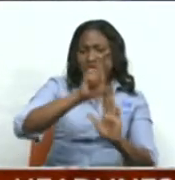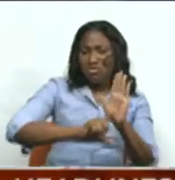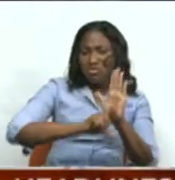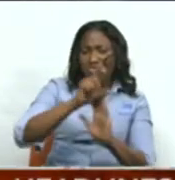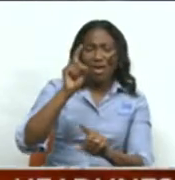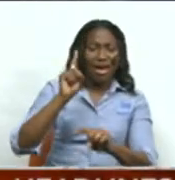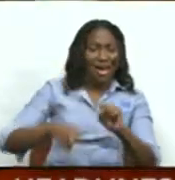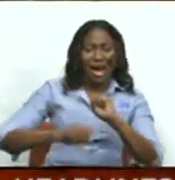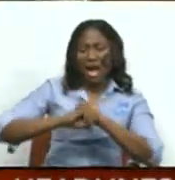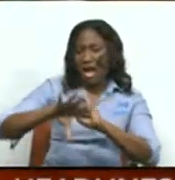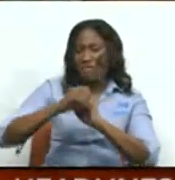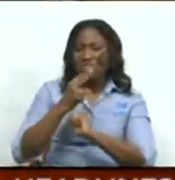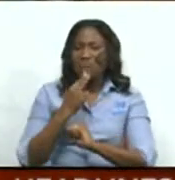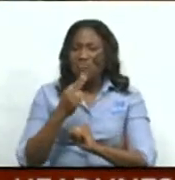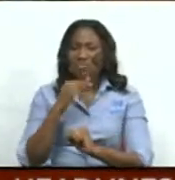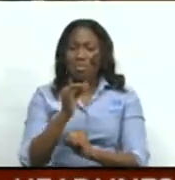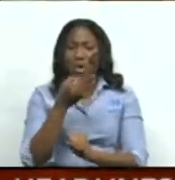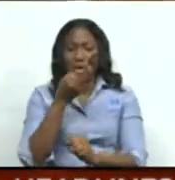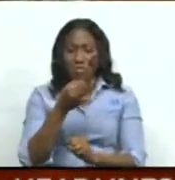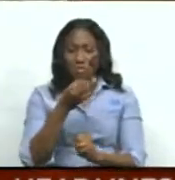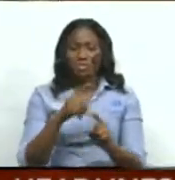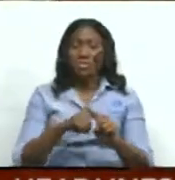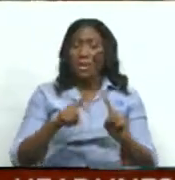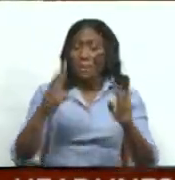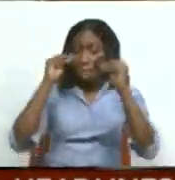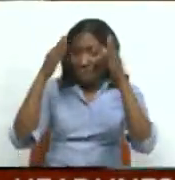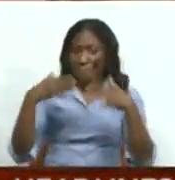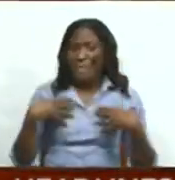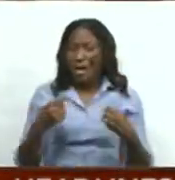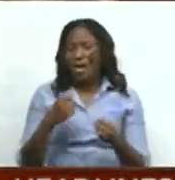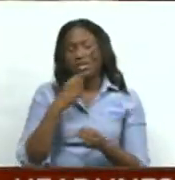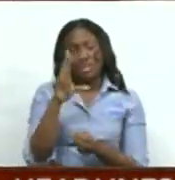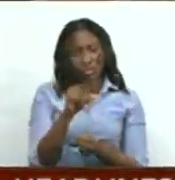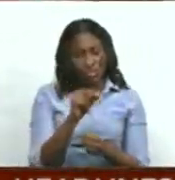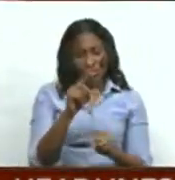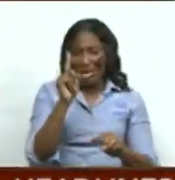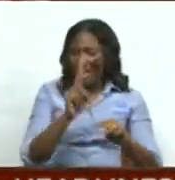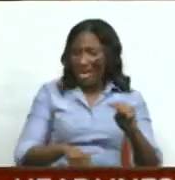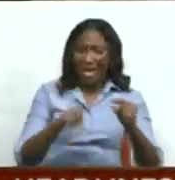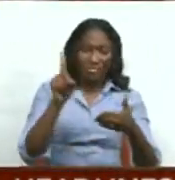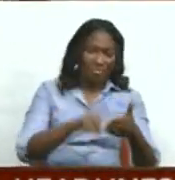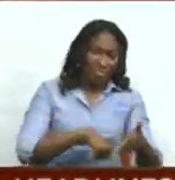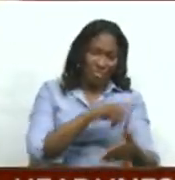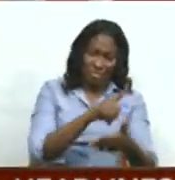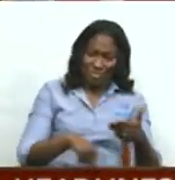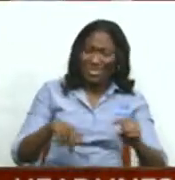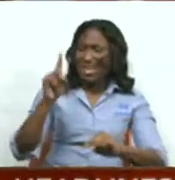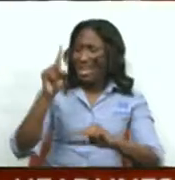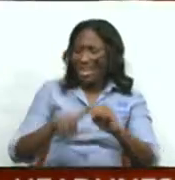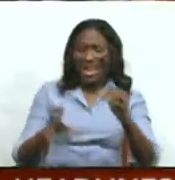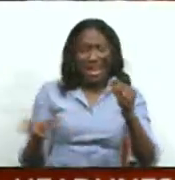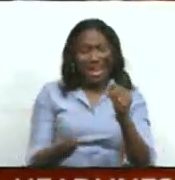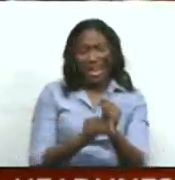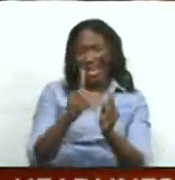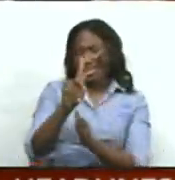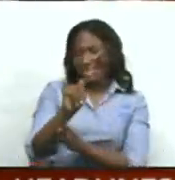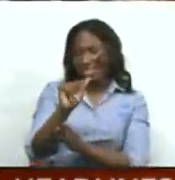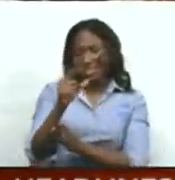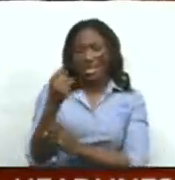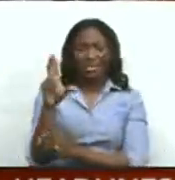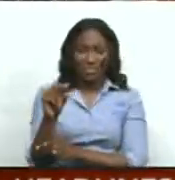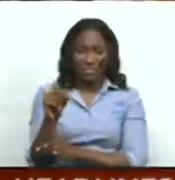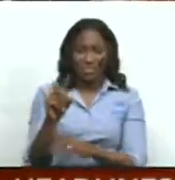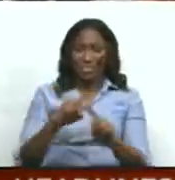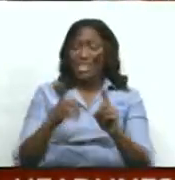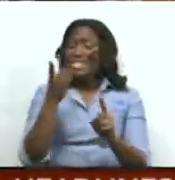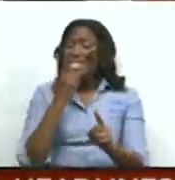Minister Terence Dialsing, who tells CNC3 News that no taxes in this regard are being considered. The Diabetes